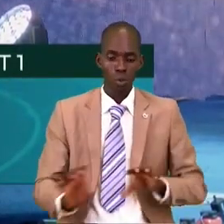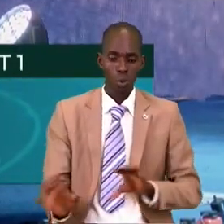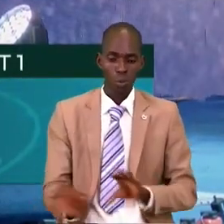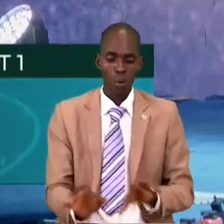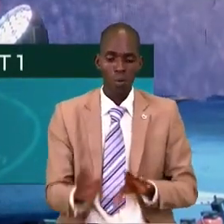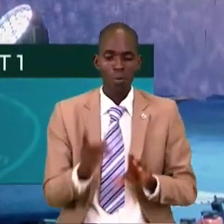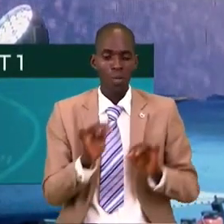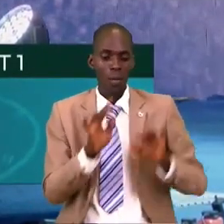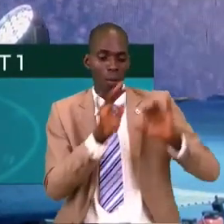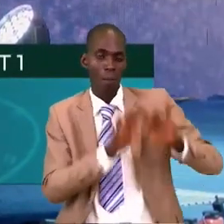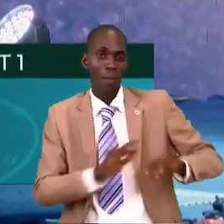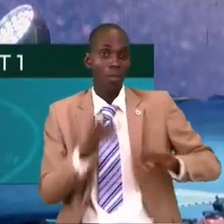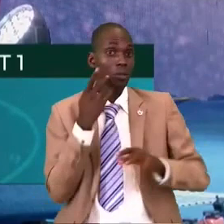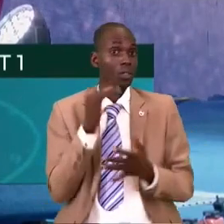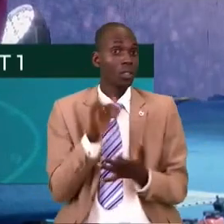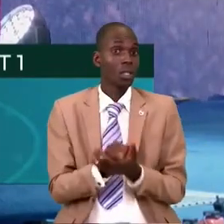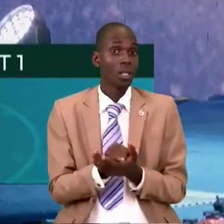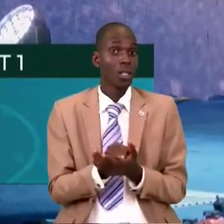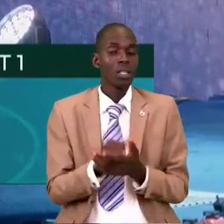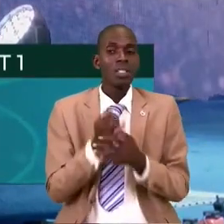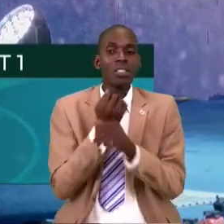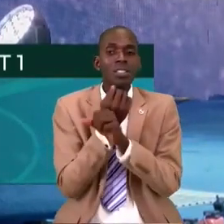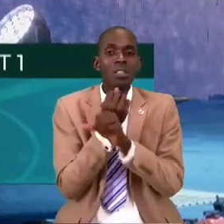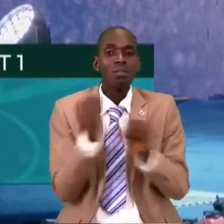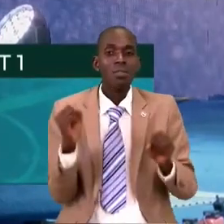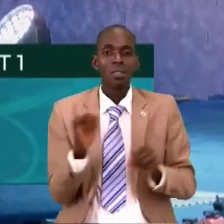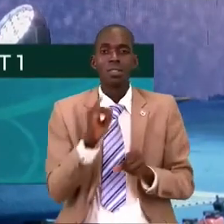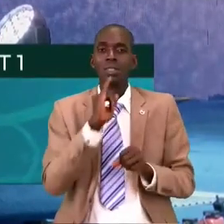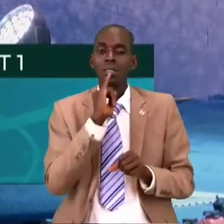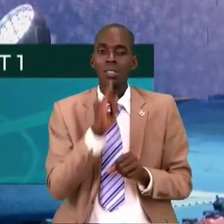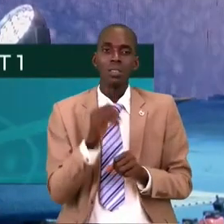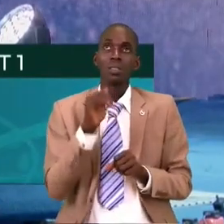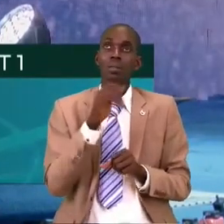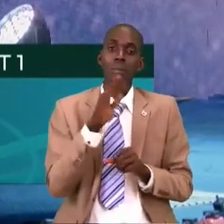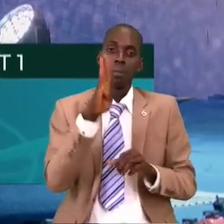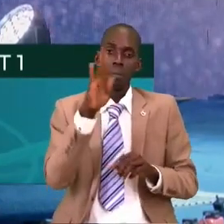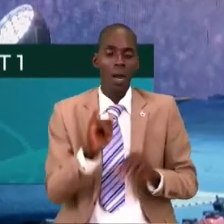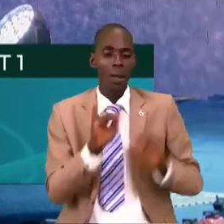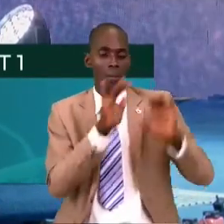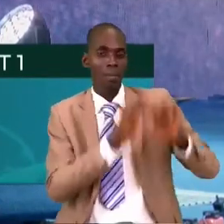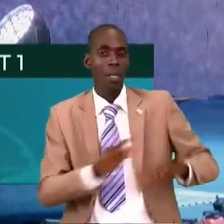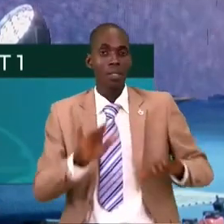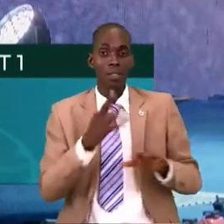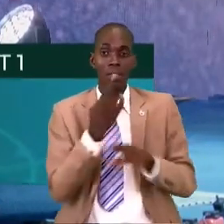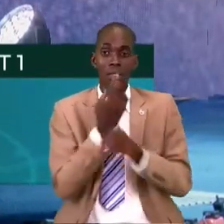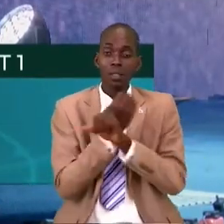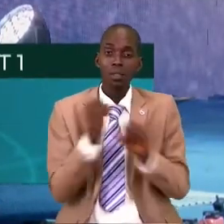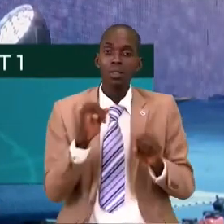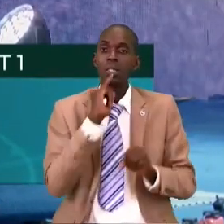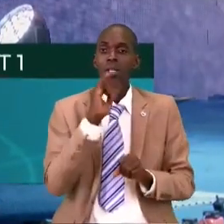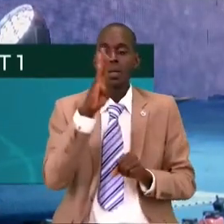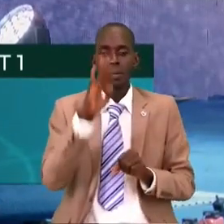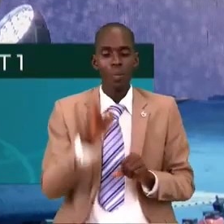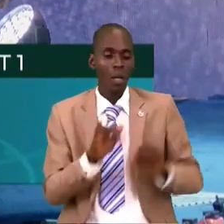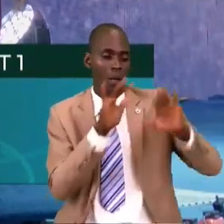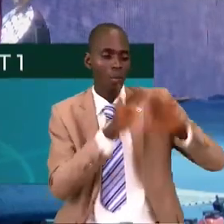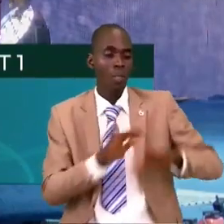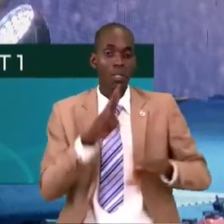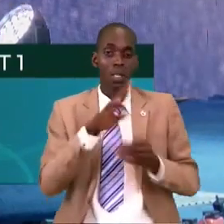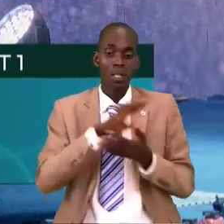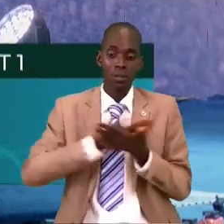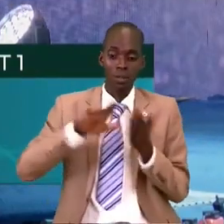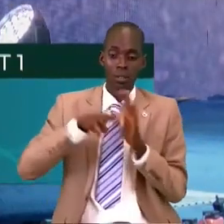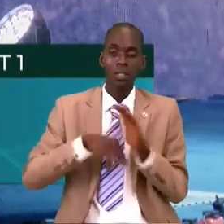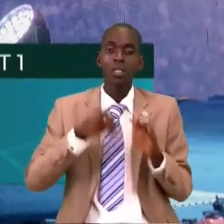mercy. Righteousness is by mercy. Healing is by mercy. Deliverance is by mercy.